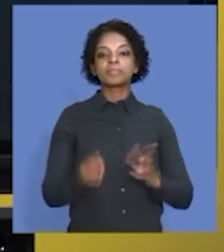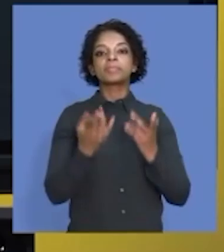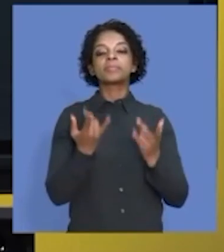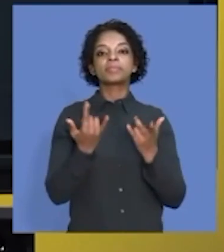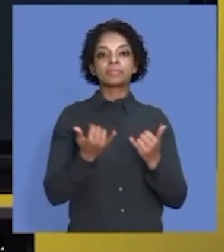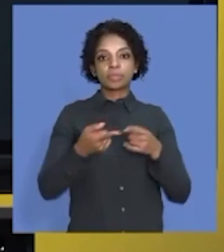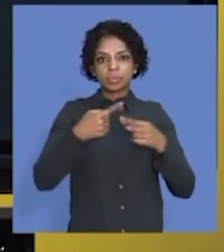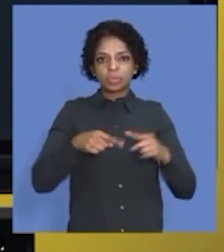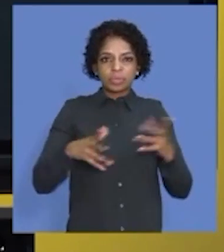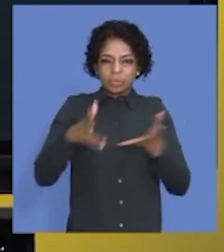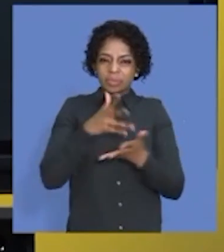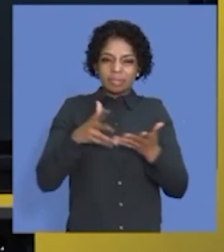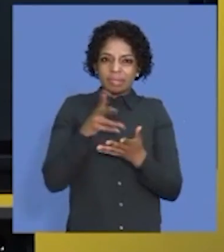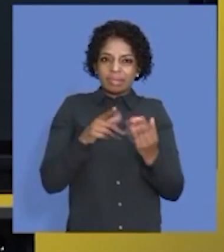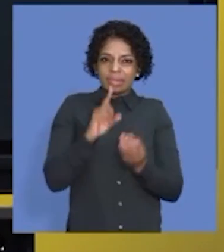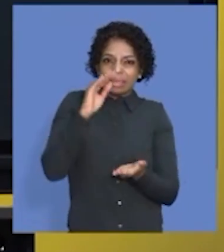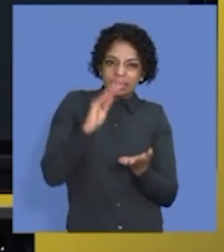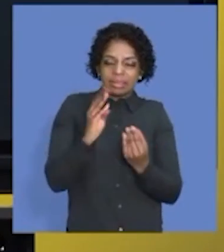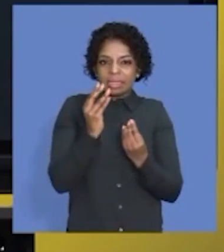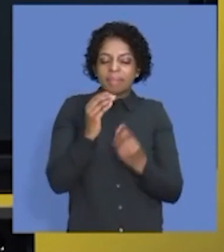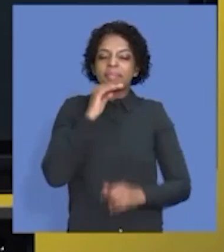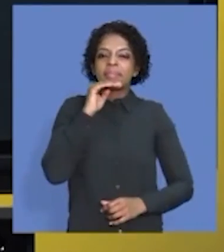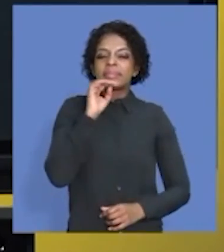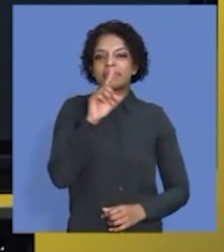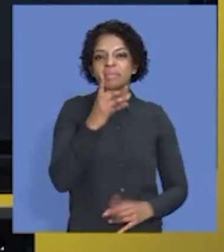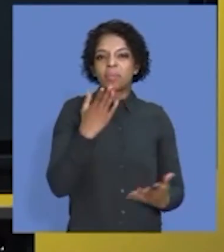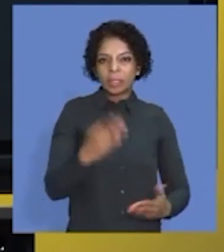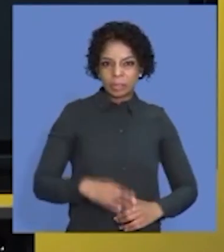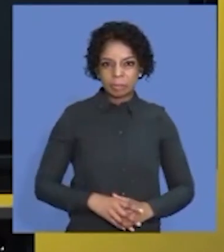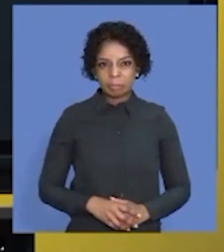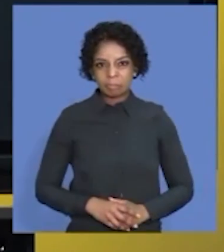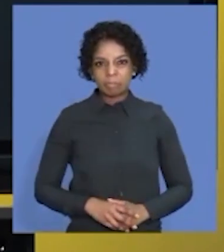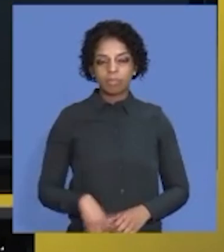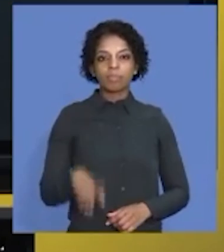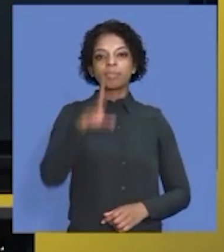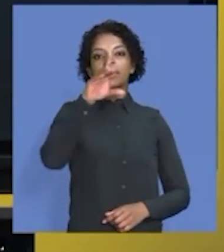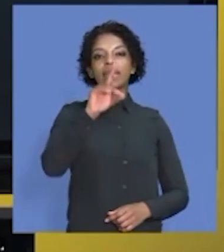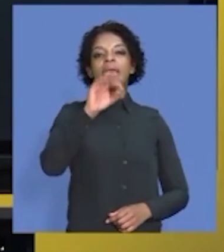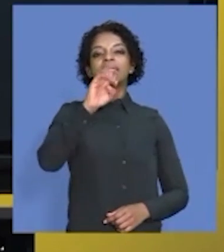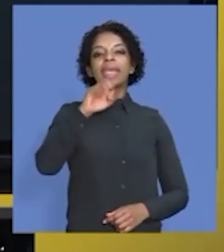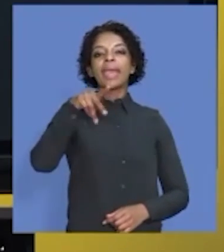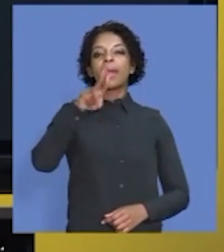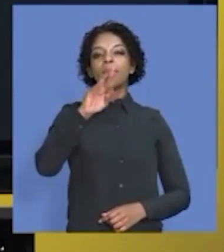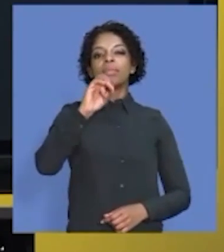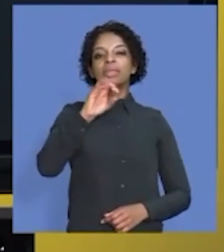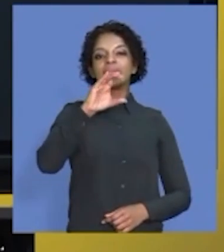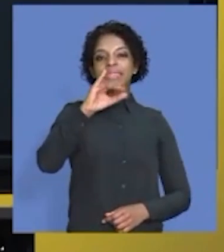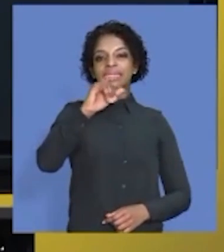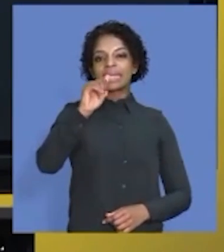talk about depreciation very quickly. What is depreciation? Depreciation is what we call